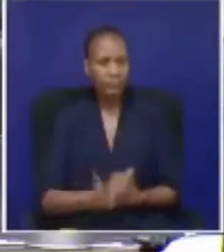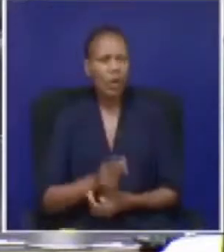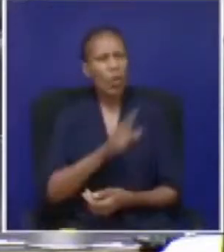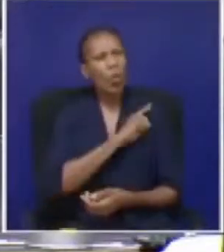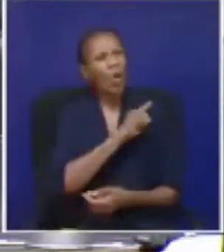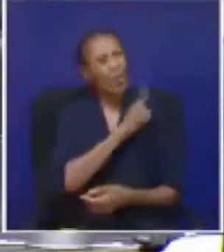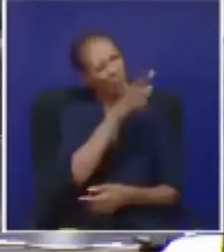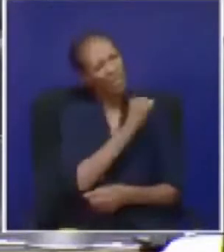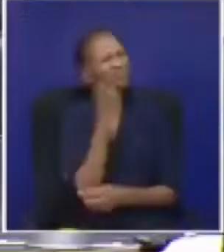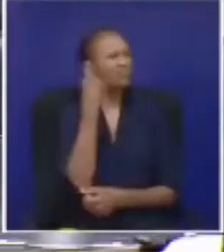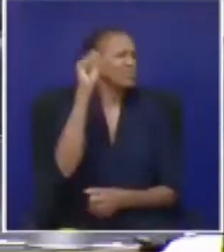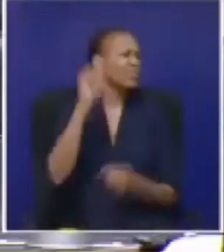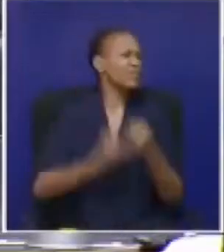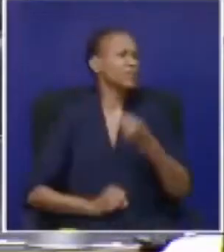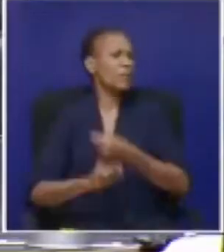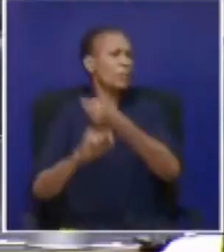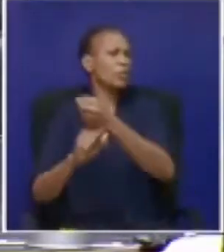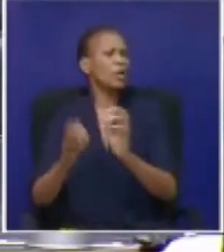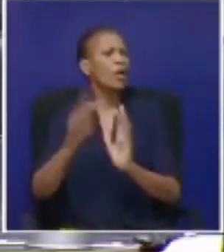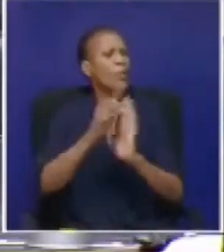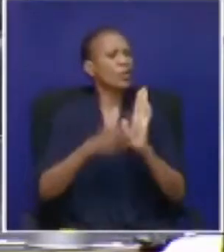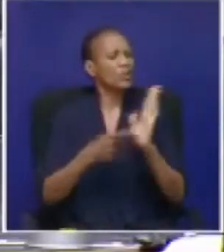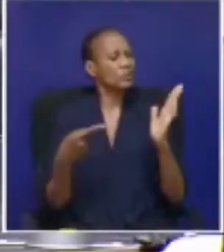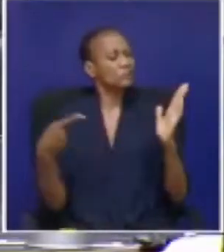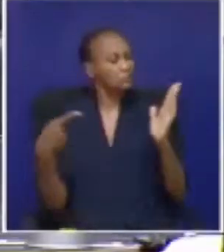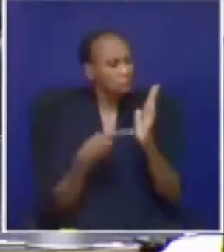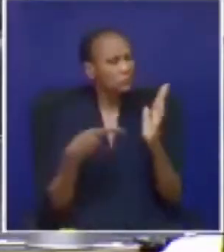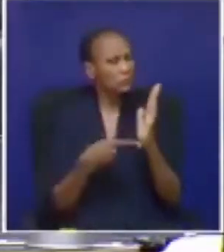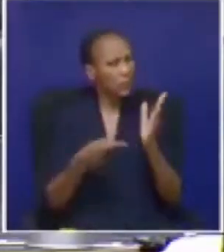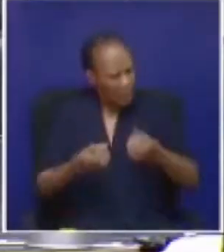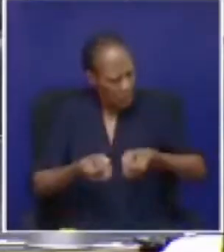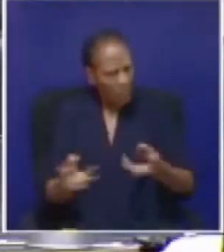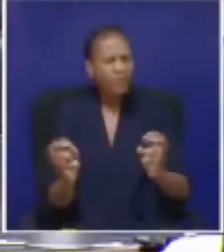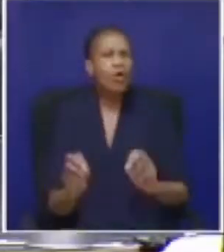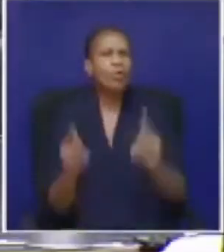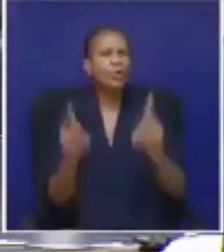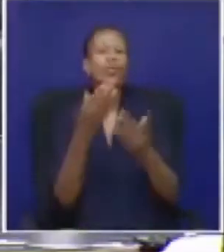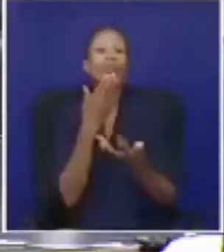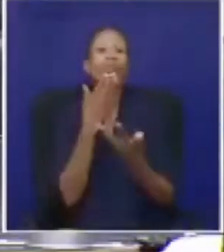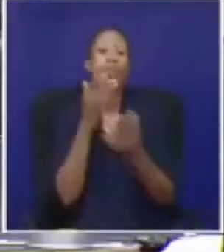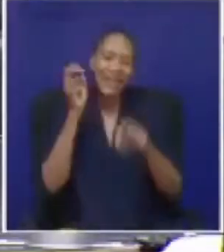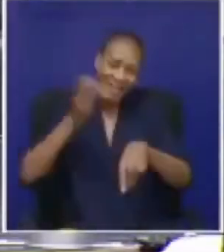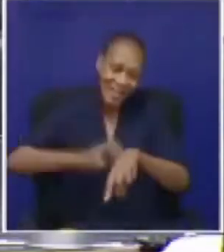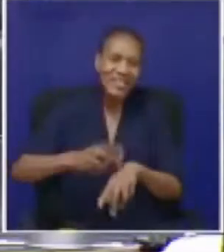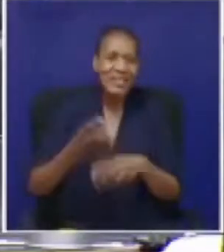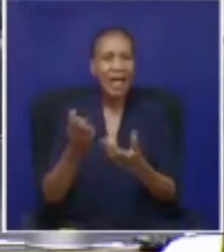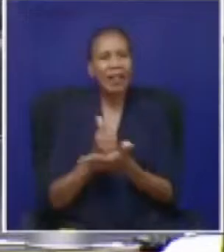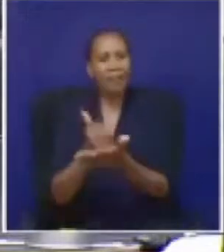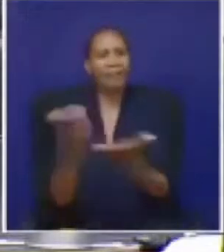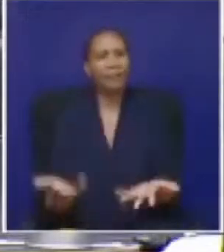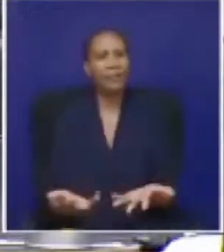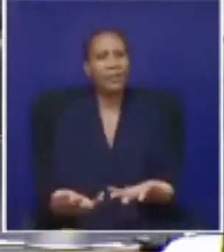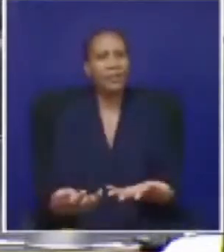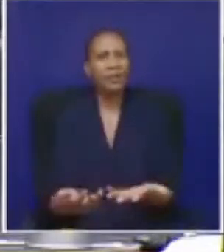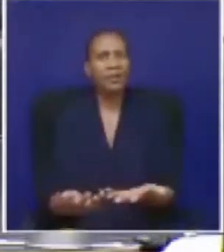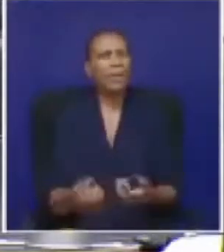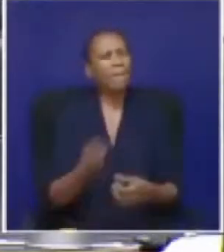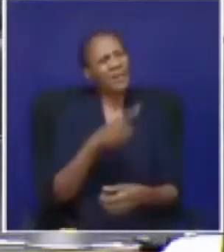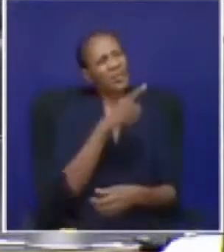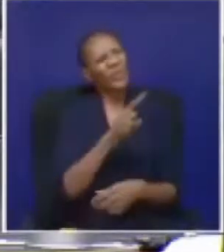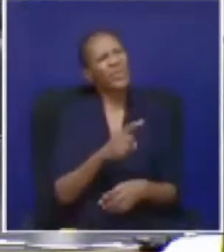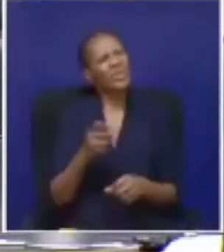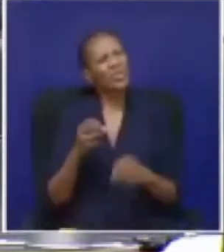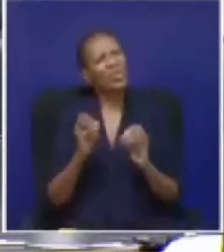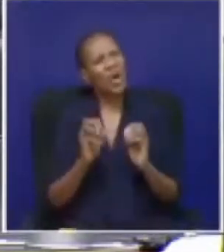you not support a policy or legislation that gives opportunities to those who need it based on a means test, rather than keeping